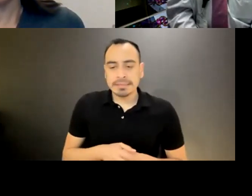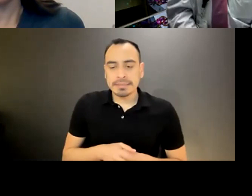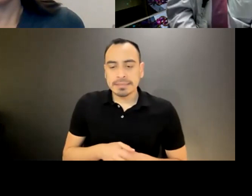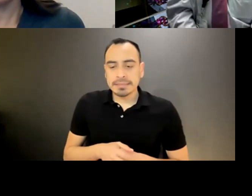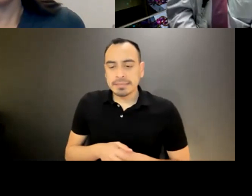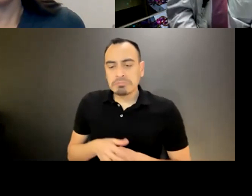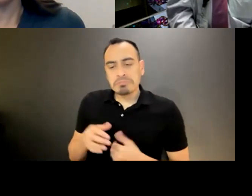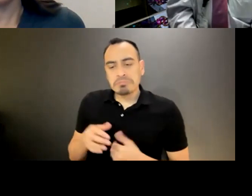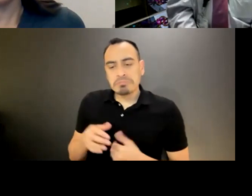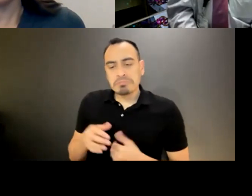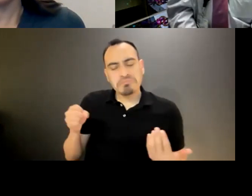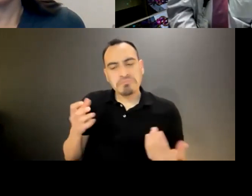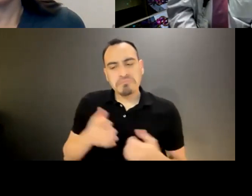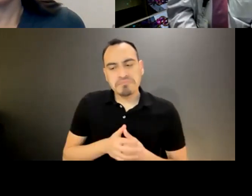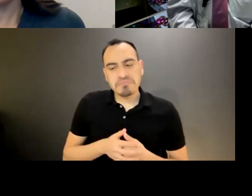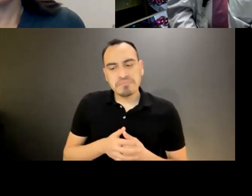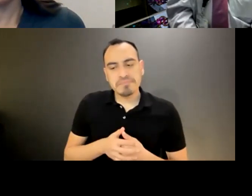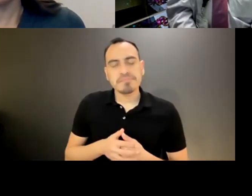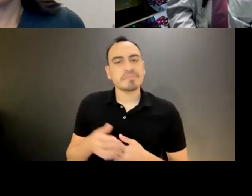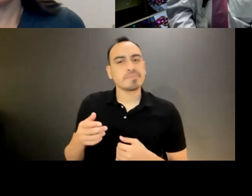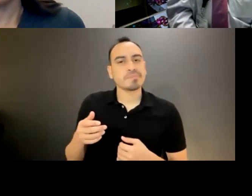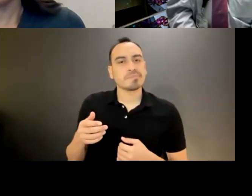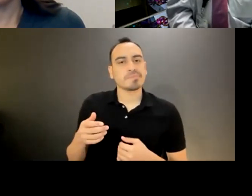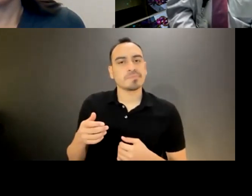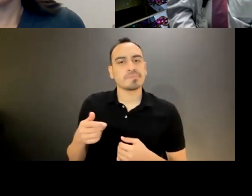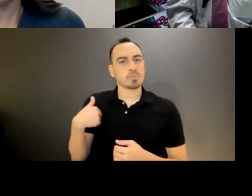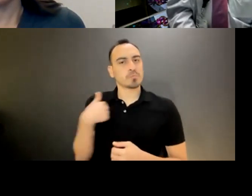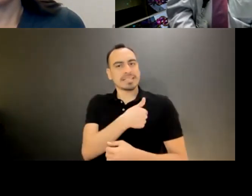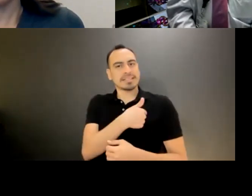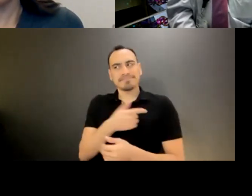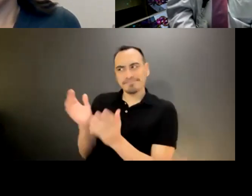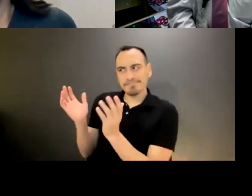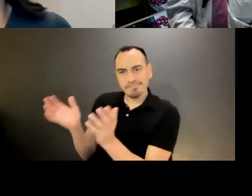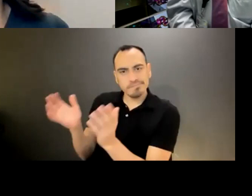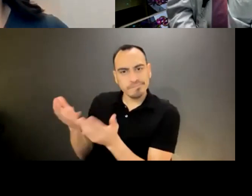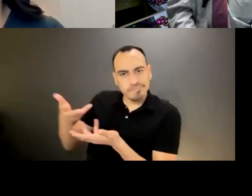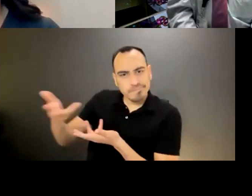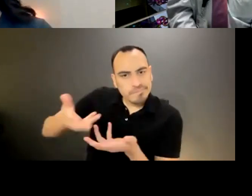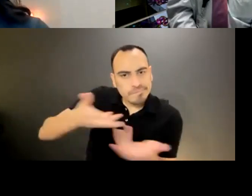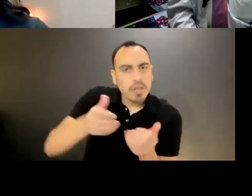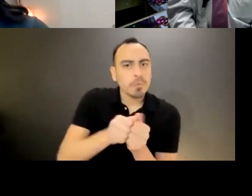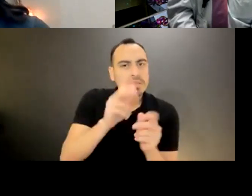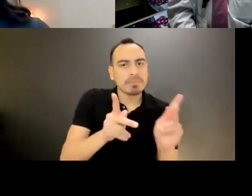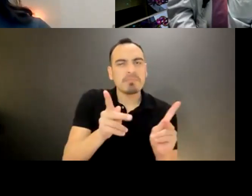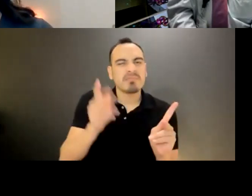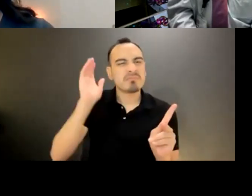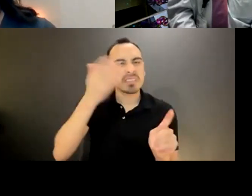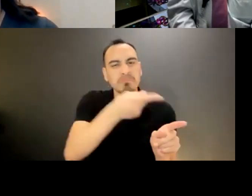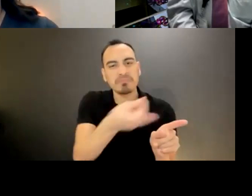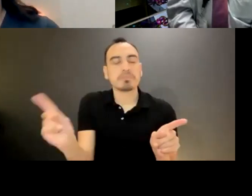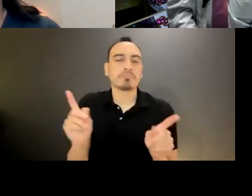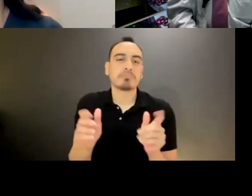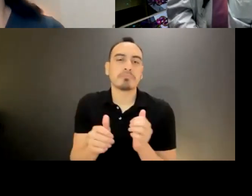I mean, when we talk to people, most of the cases end up being picked